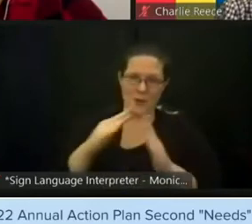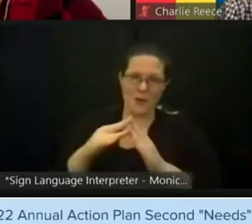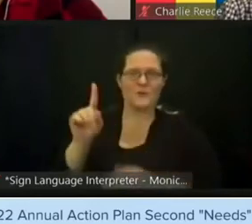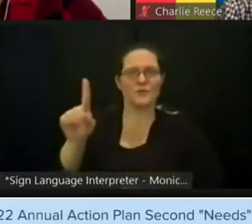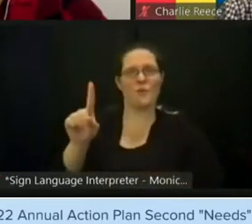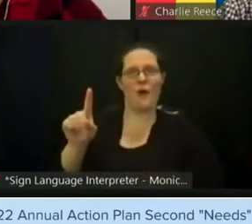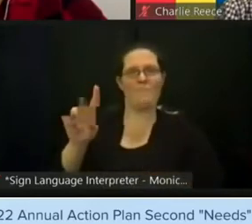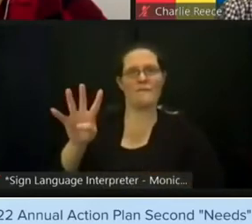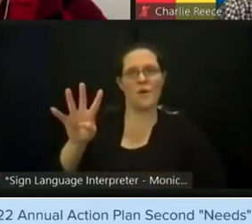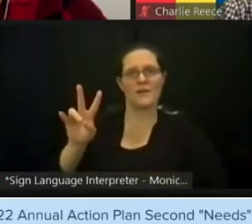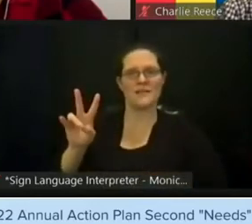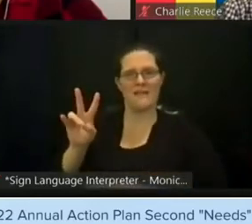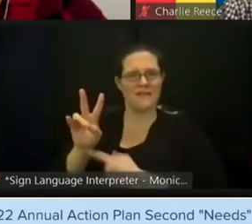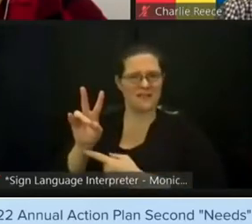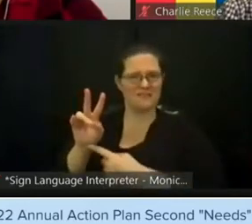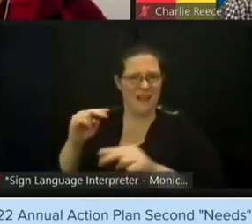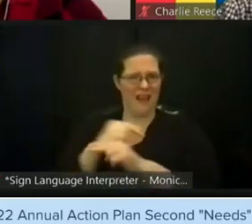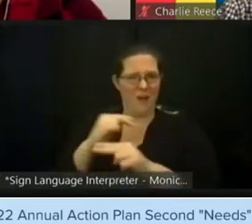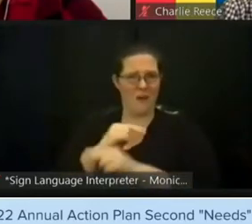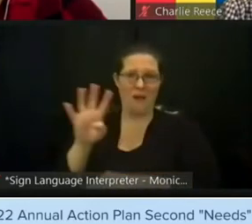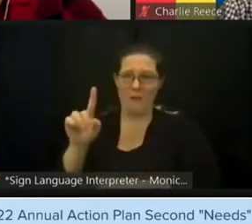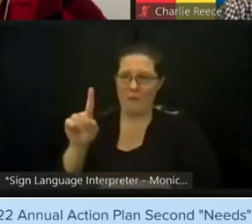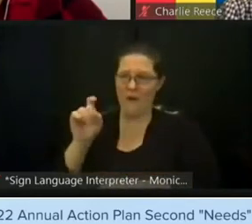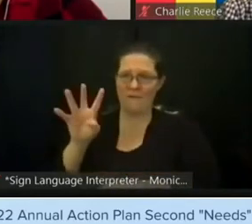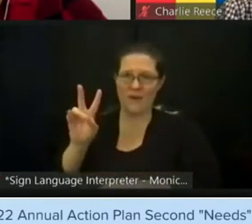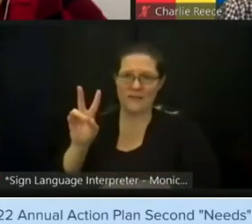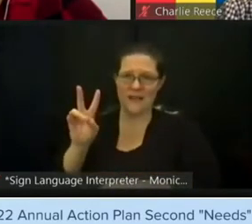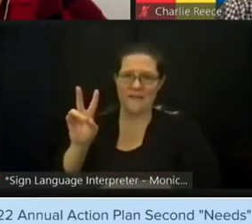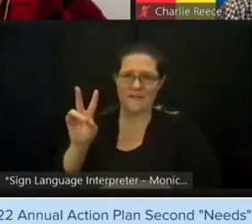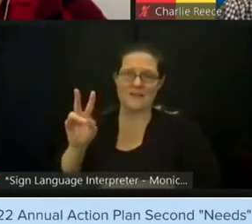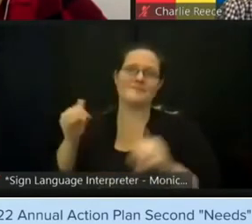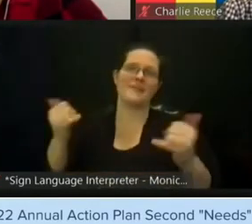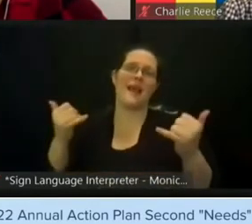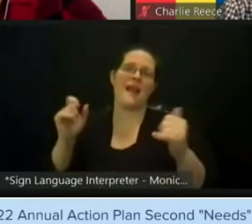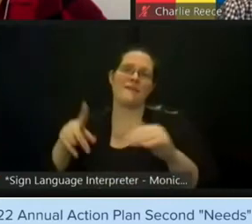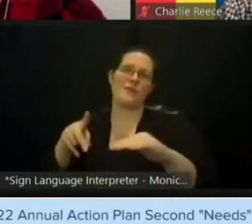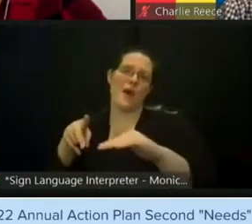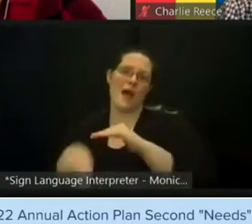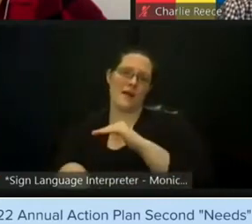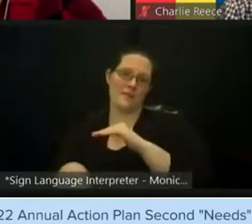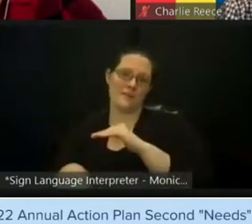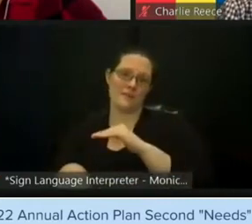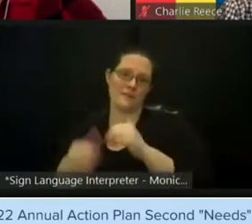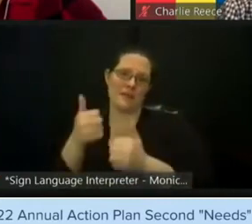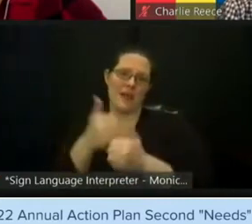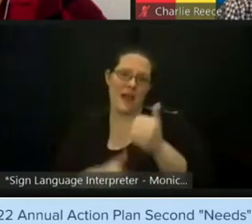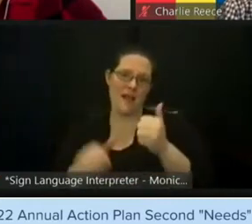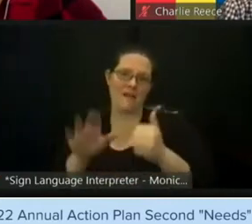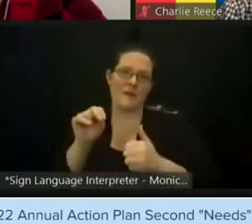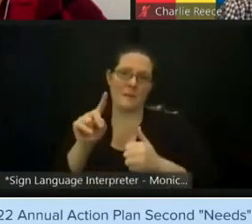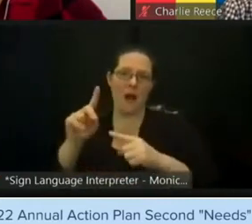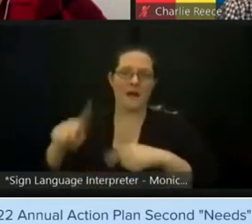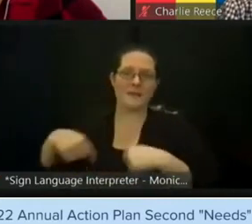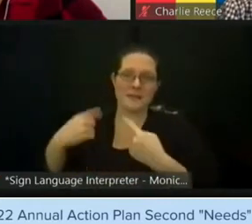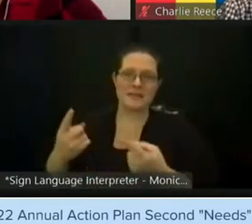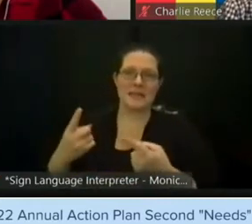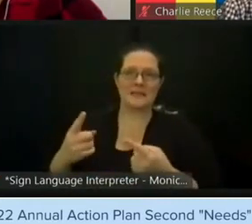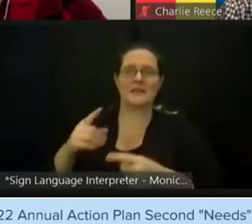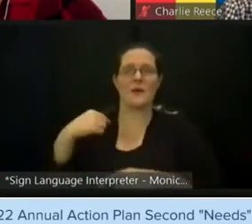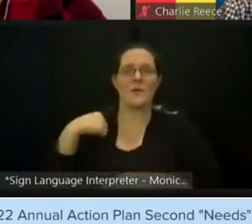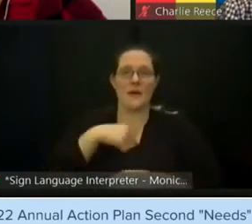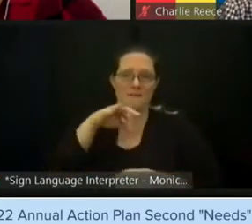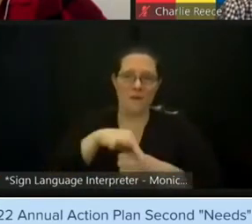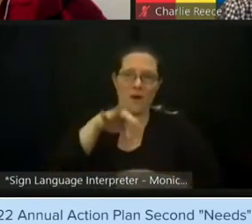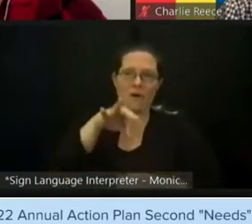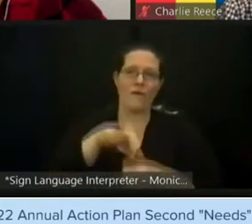147. That was the first lie. Ms. Adams, thank you. Every bond since, the Black community has voted for